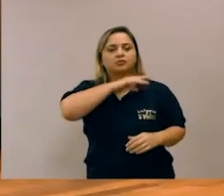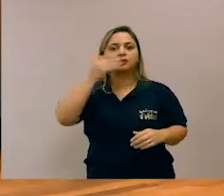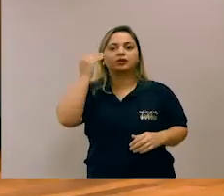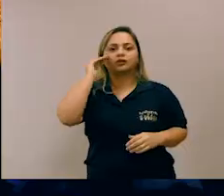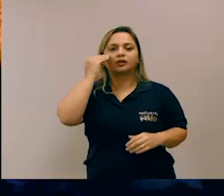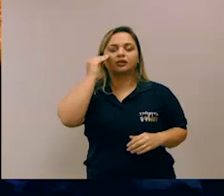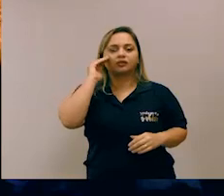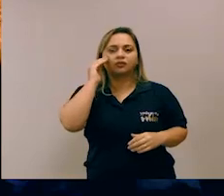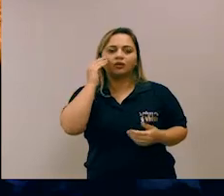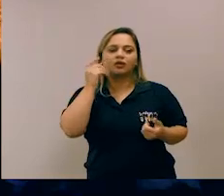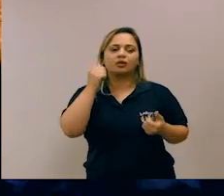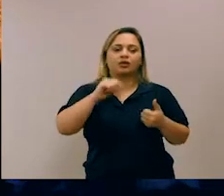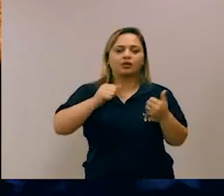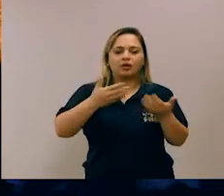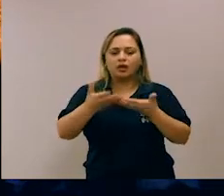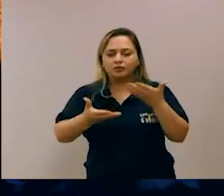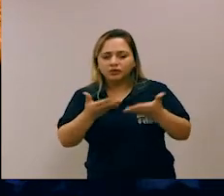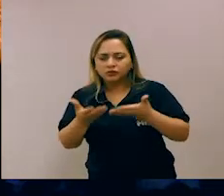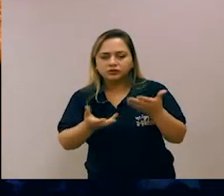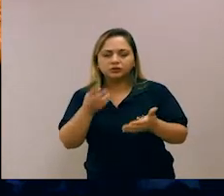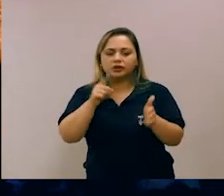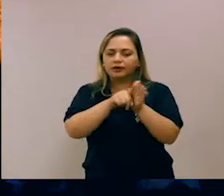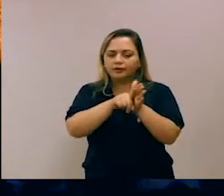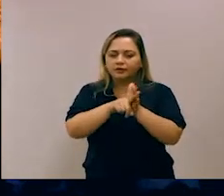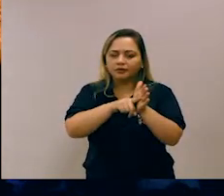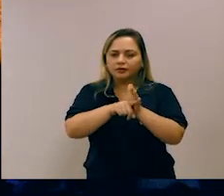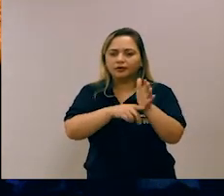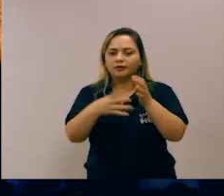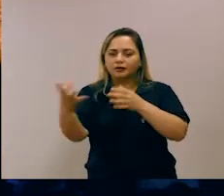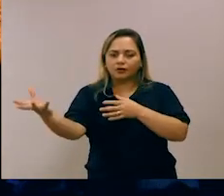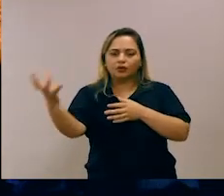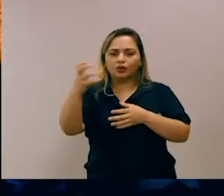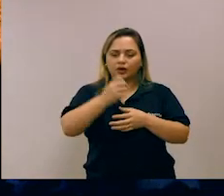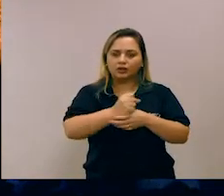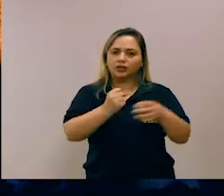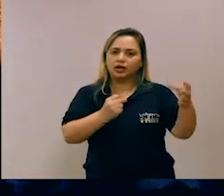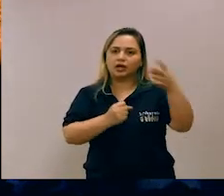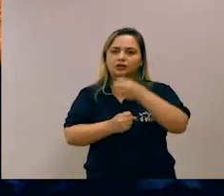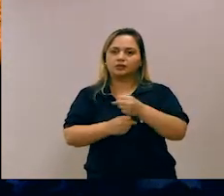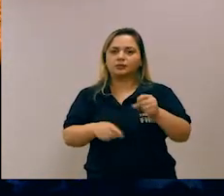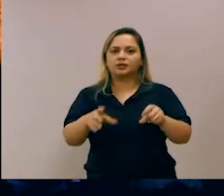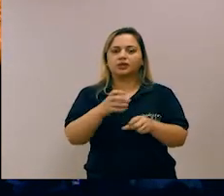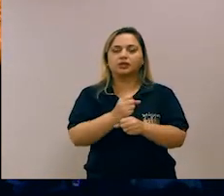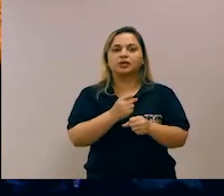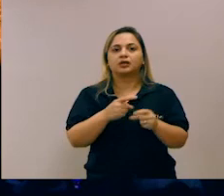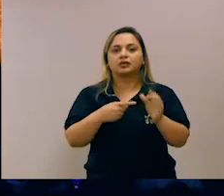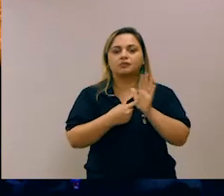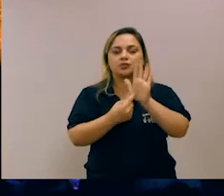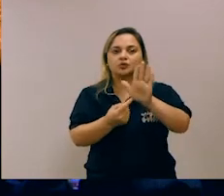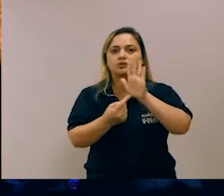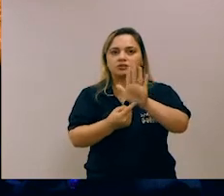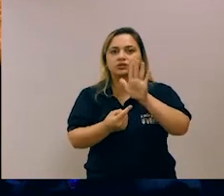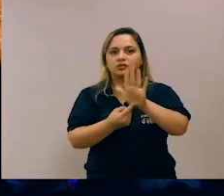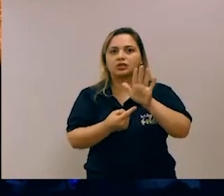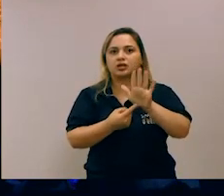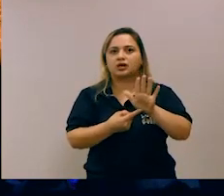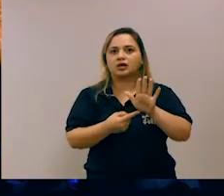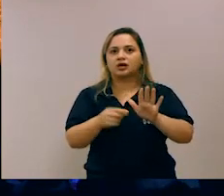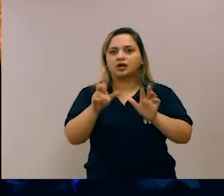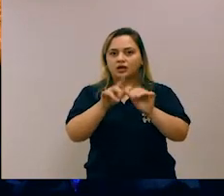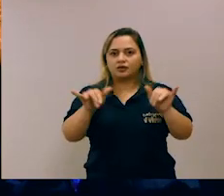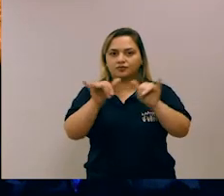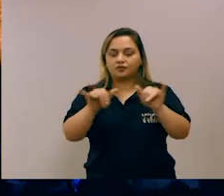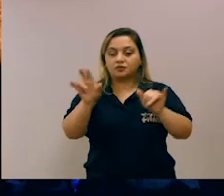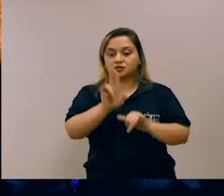an officer responsible to understand, to analyze, to collect, to make available the information and